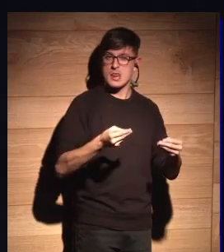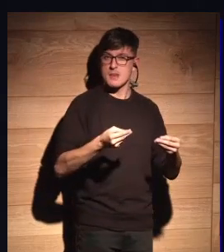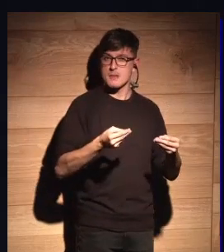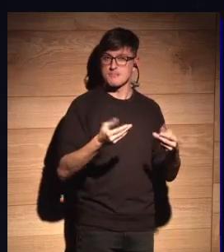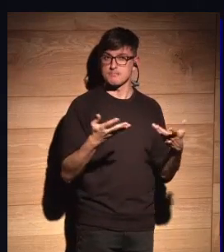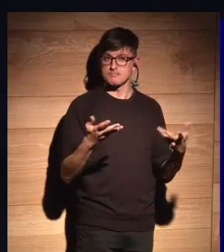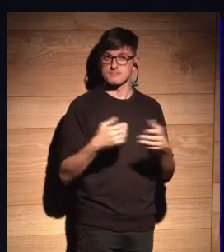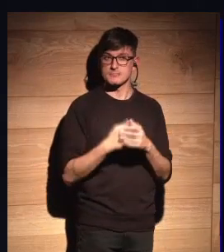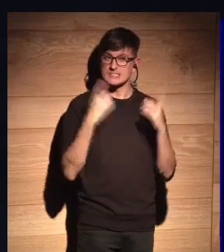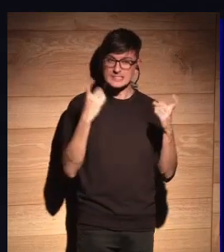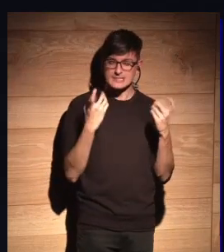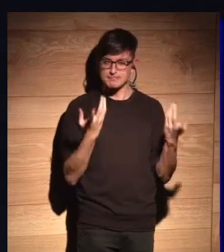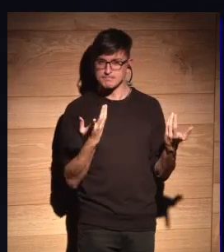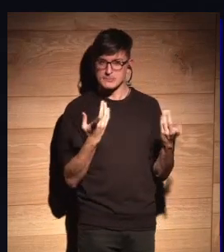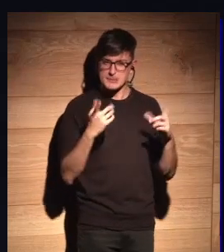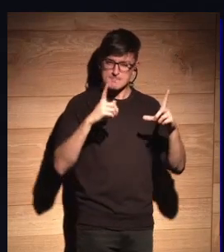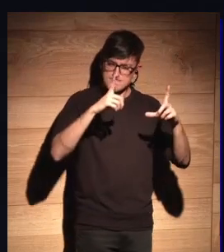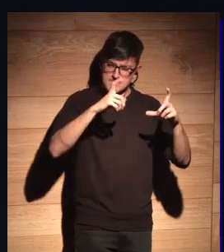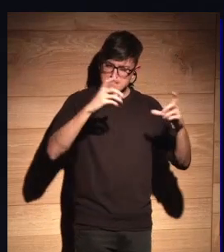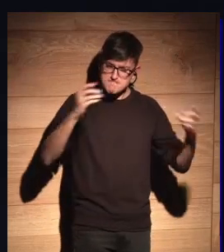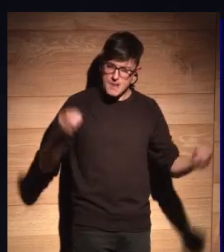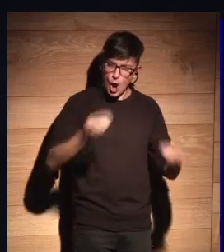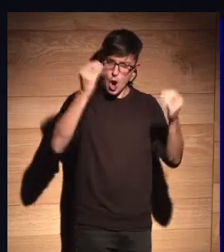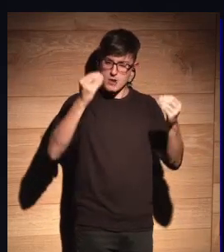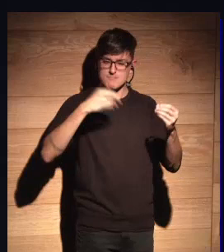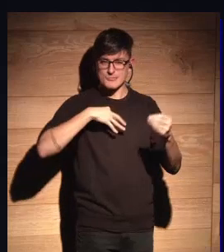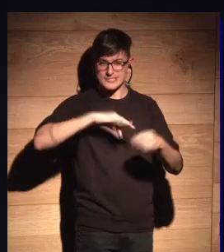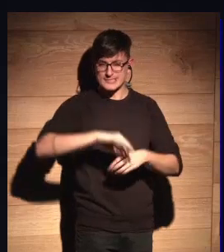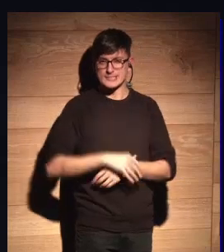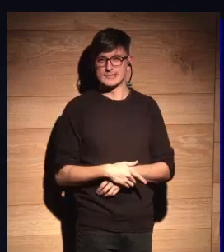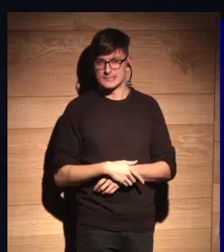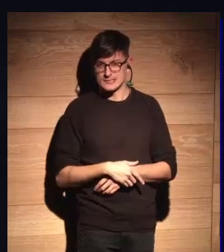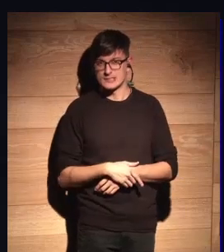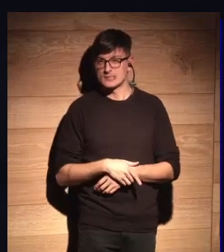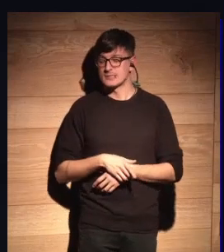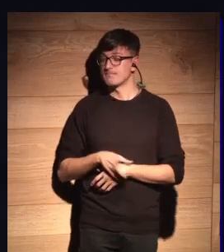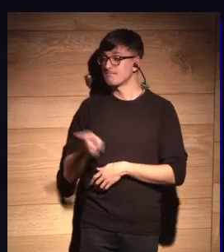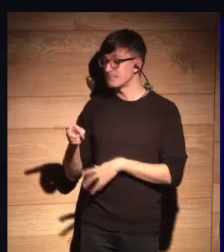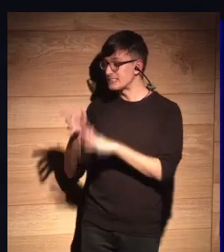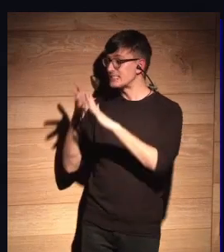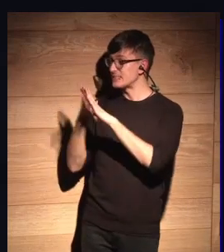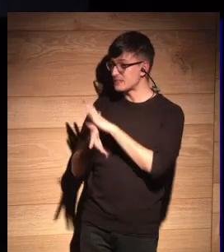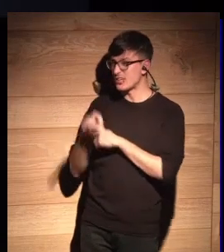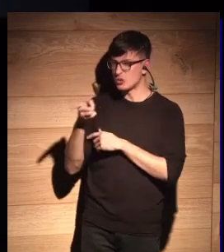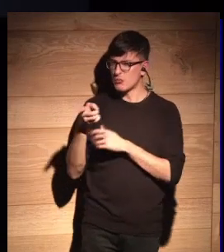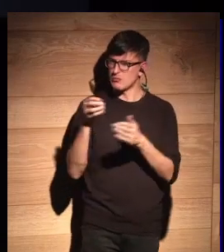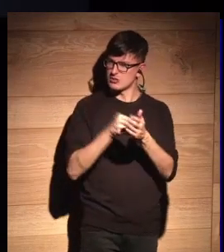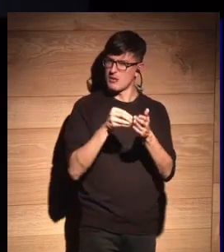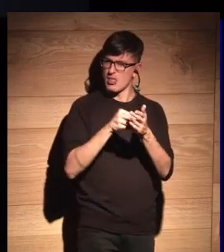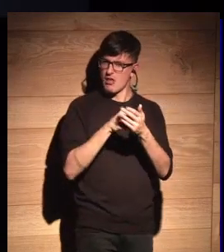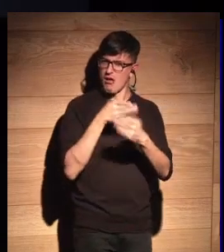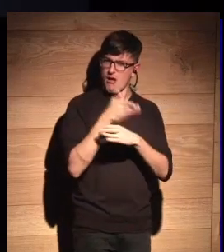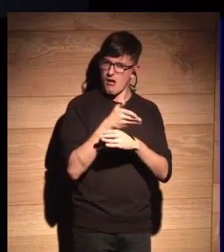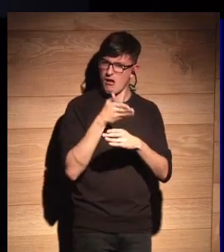just improve what I was doing. That means you go several times to the places you were before, a second or a